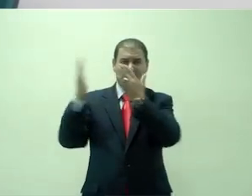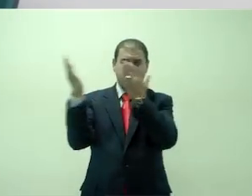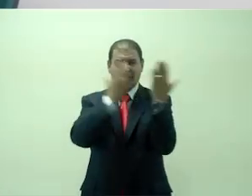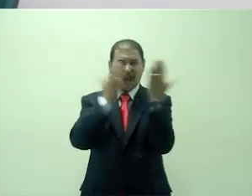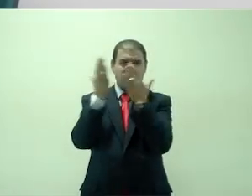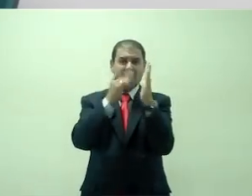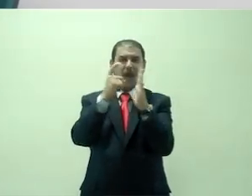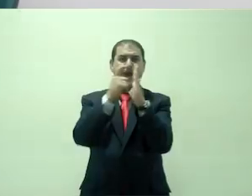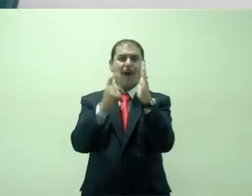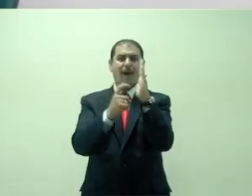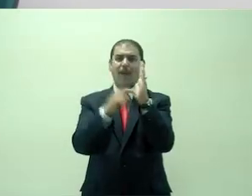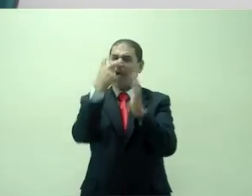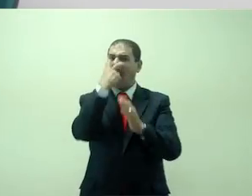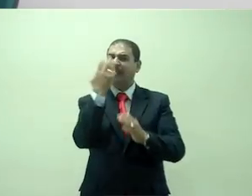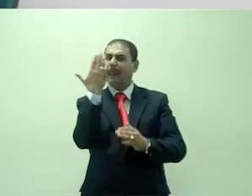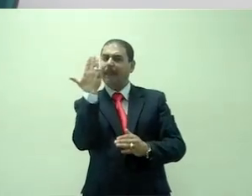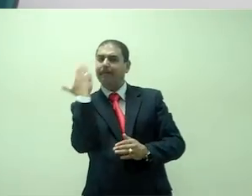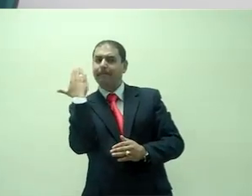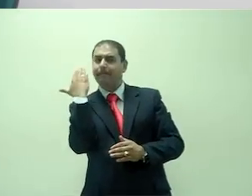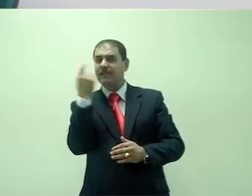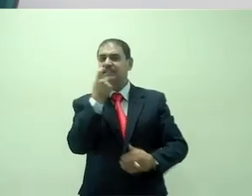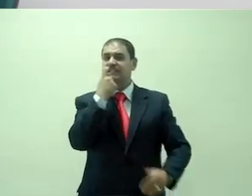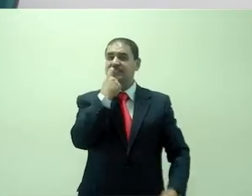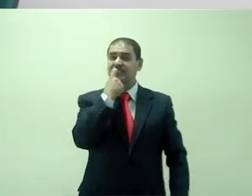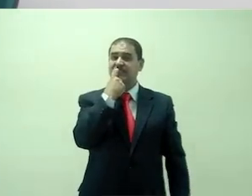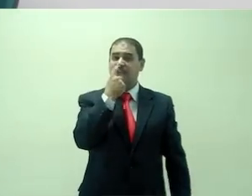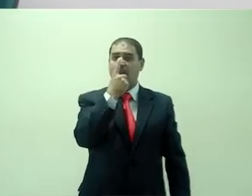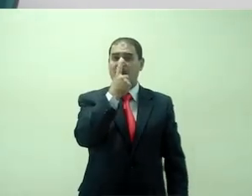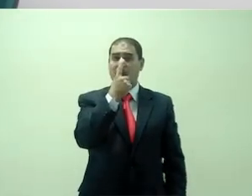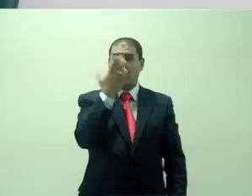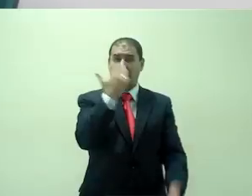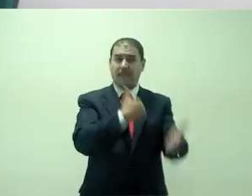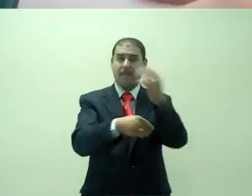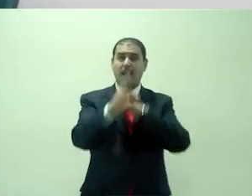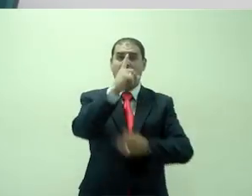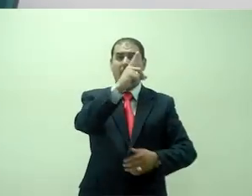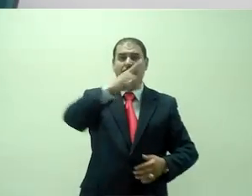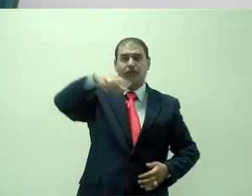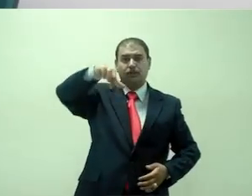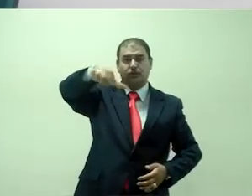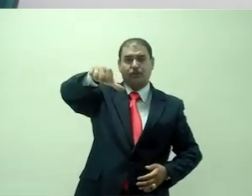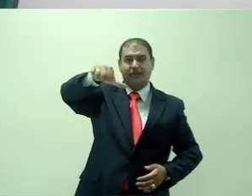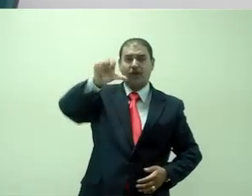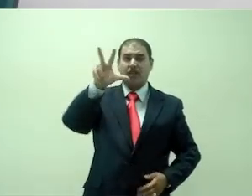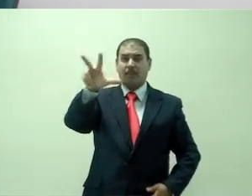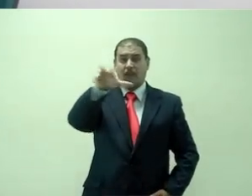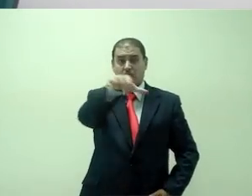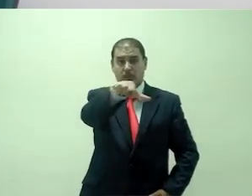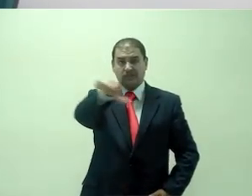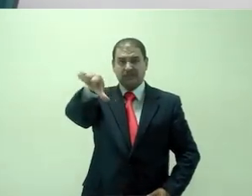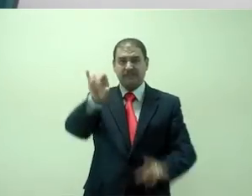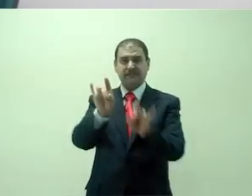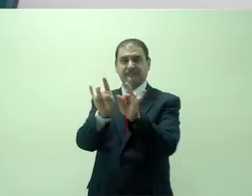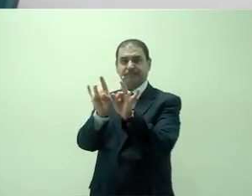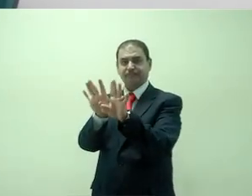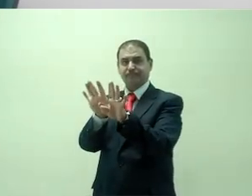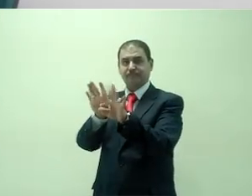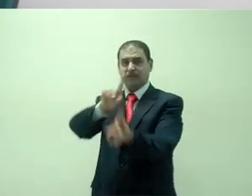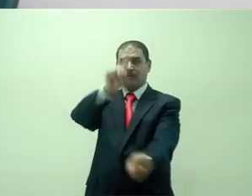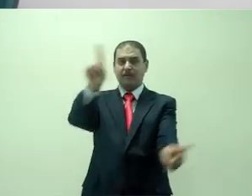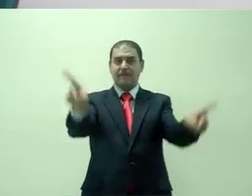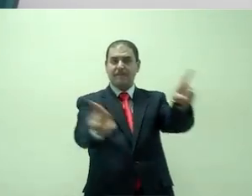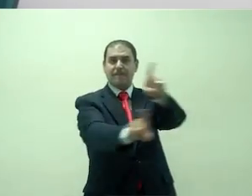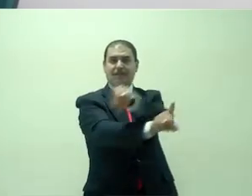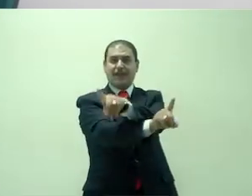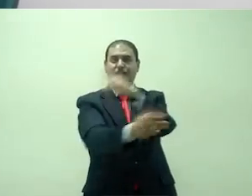responds and ensures the proper implementation of the country's commitments to that convention. So as